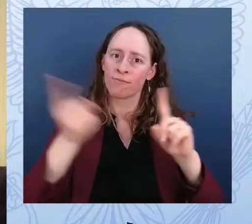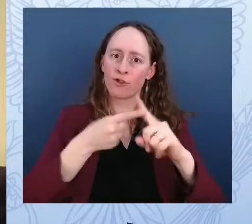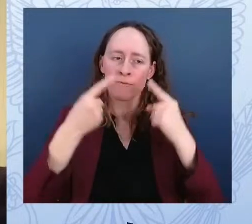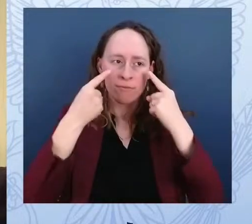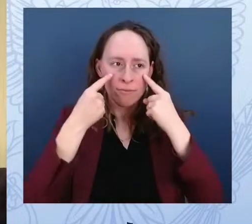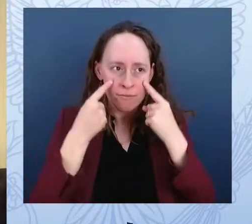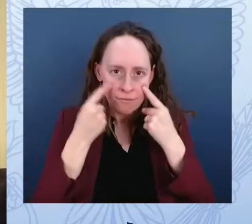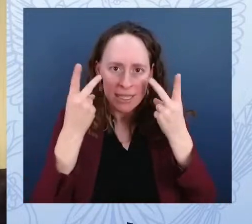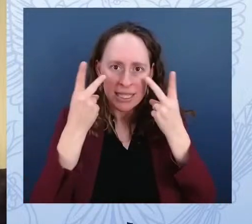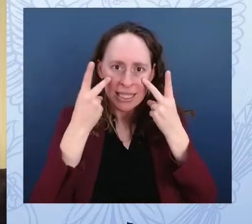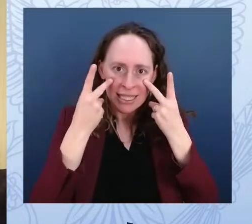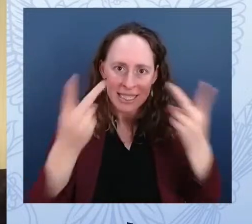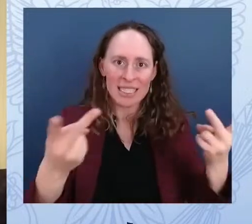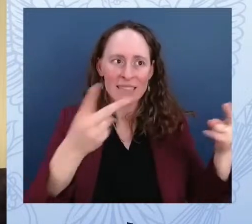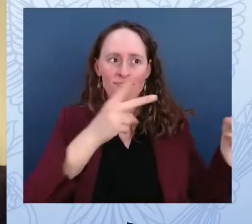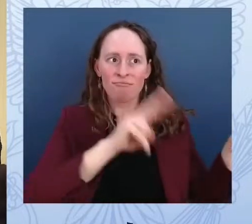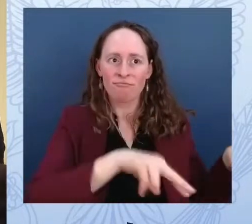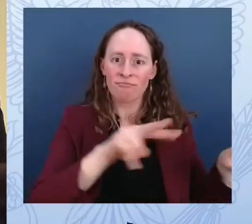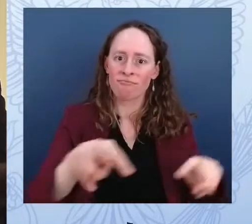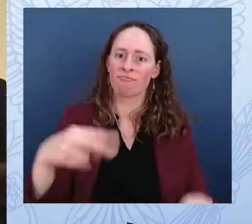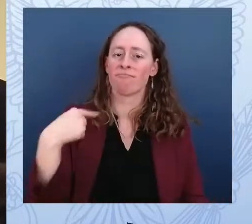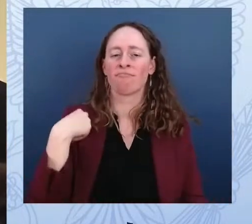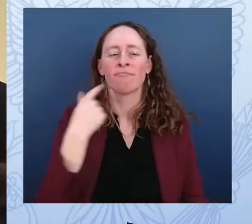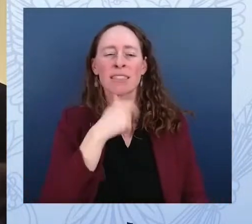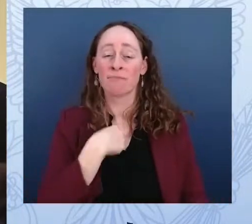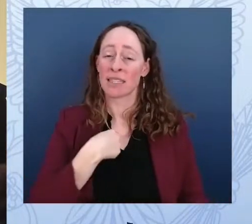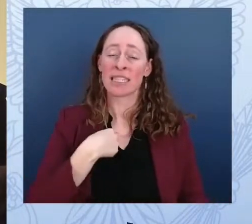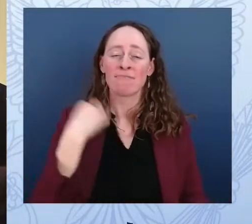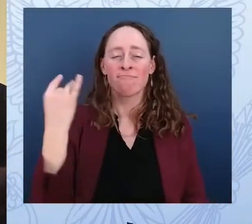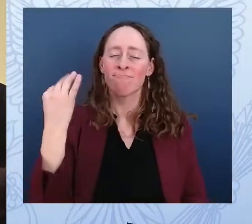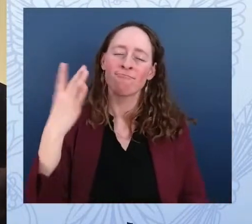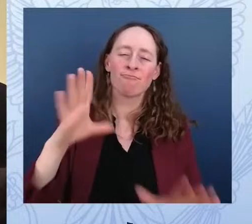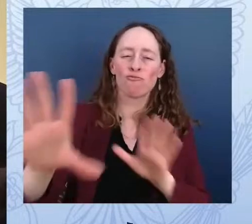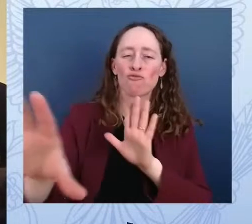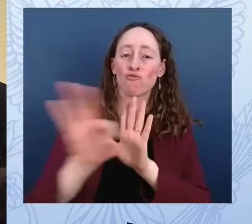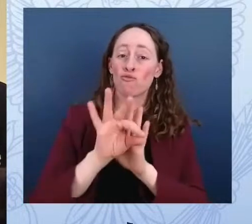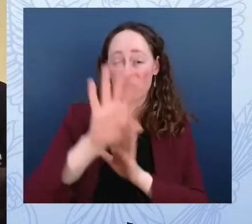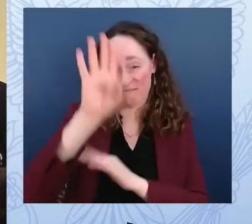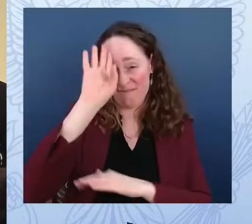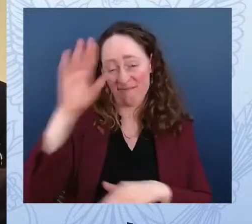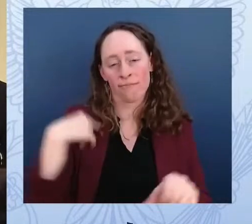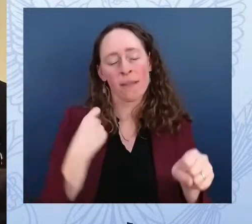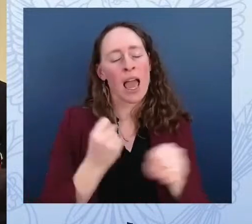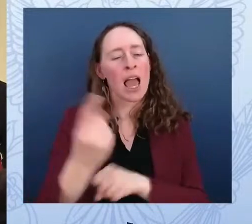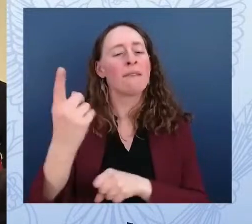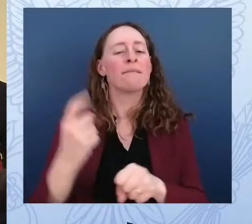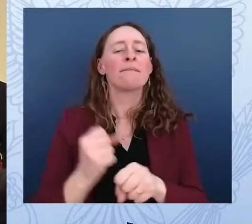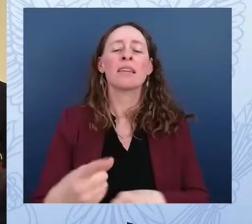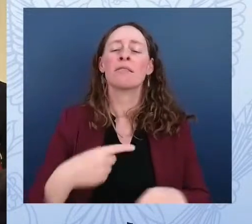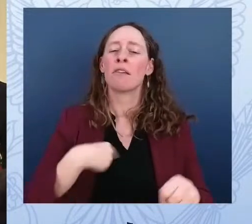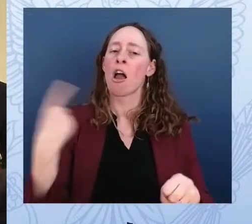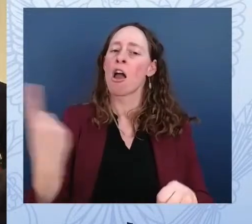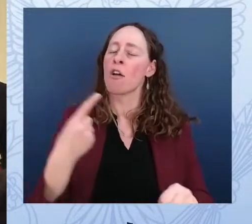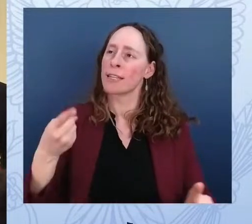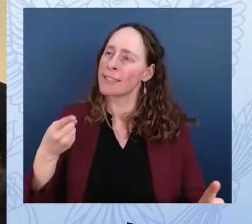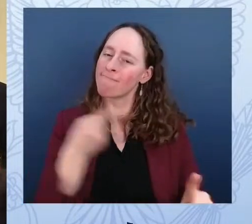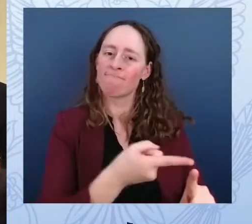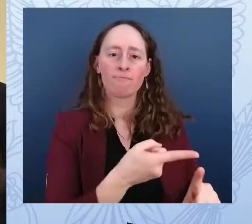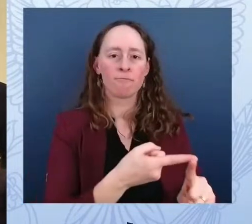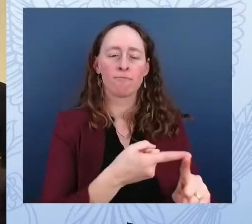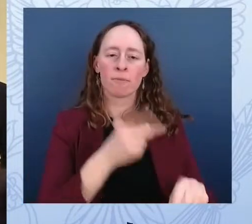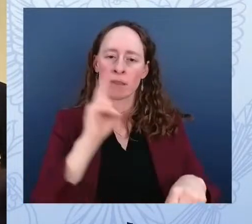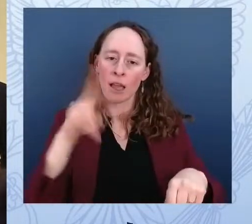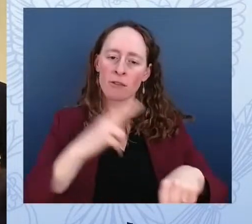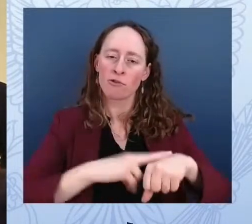at the White House. And every year, I've asked to share it with the National Guard families. So today, I